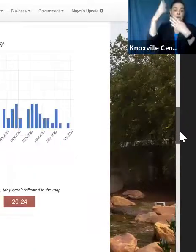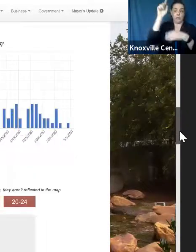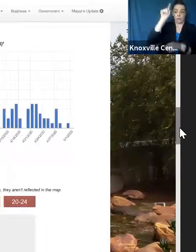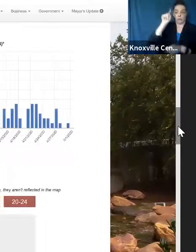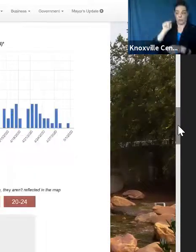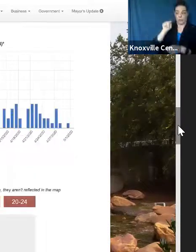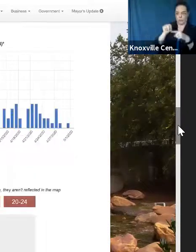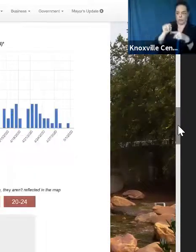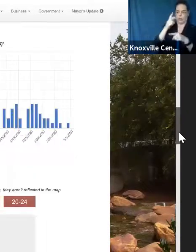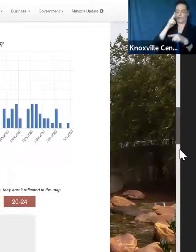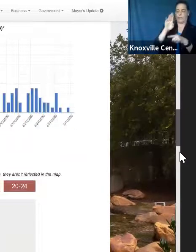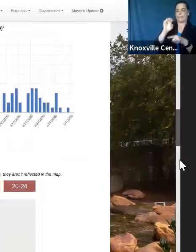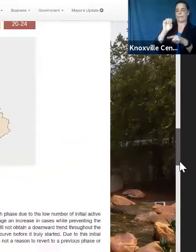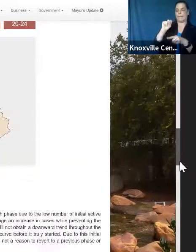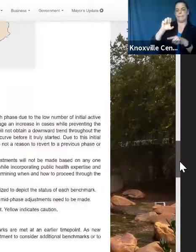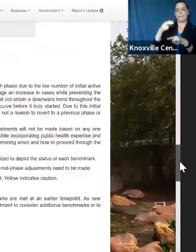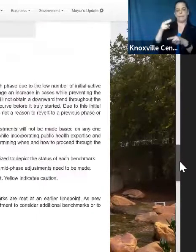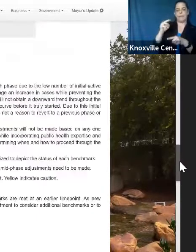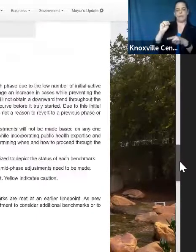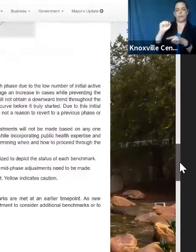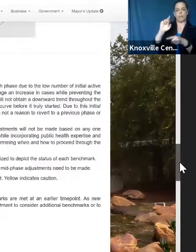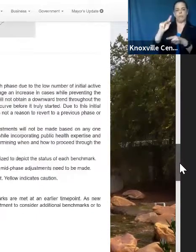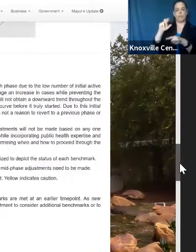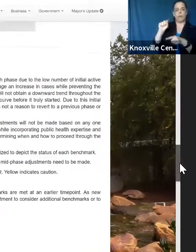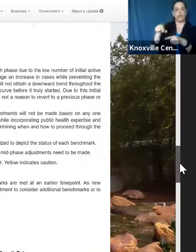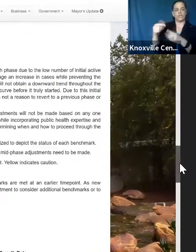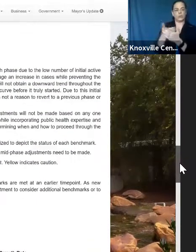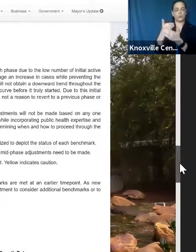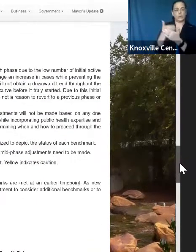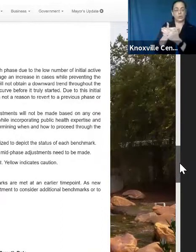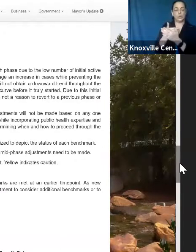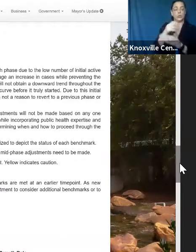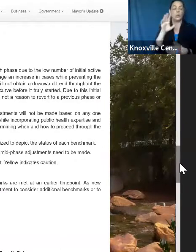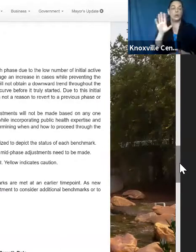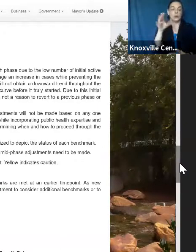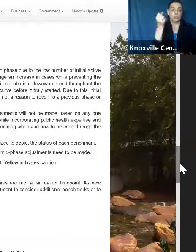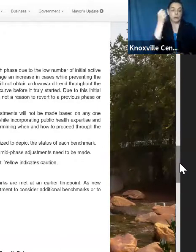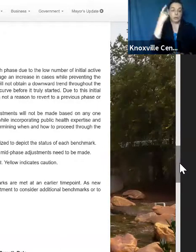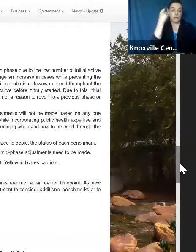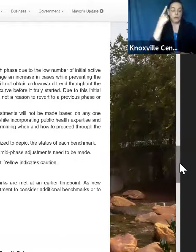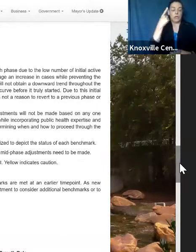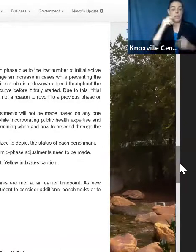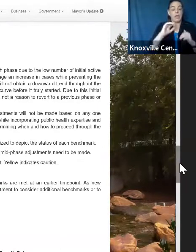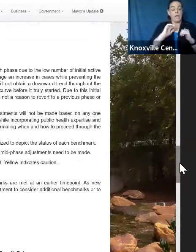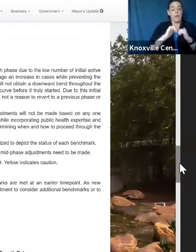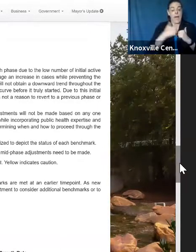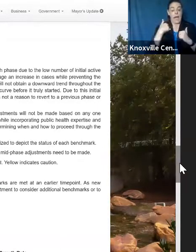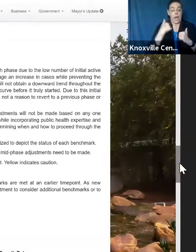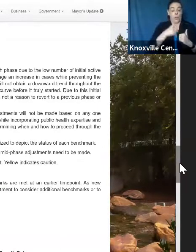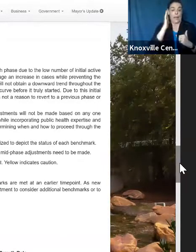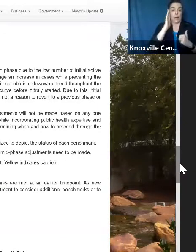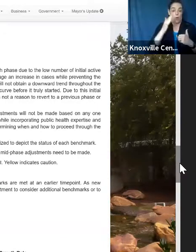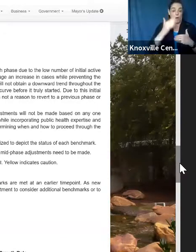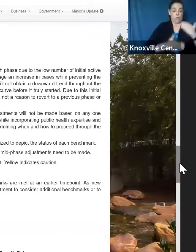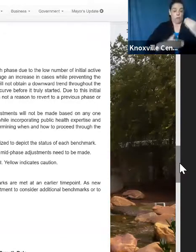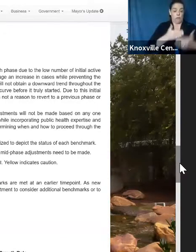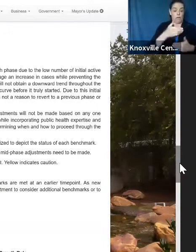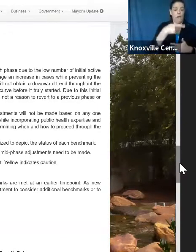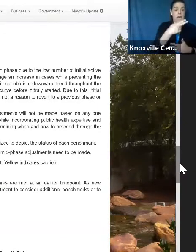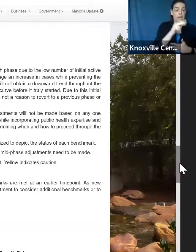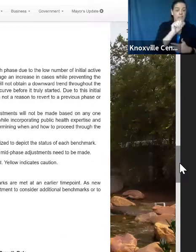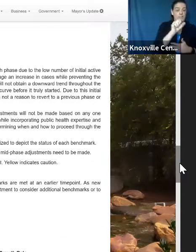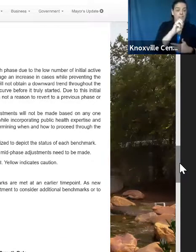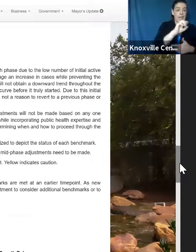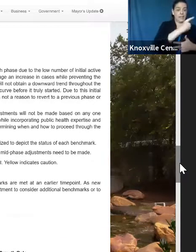for benchmarks. Decisions on how to move through the process or through the phases, or whether to